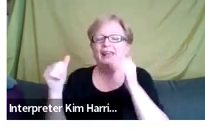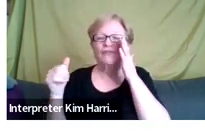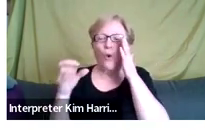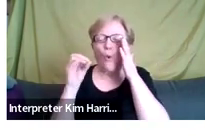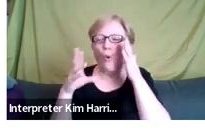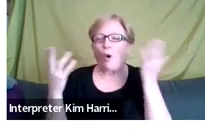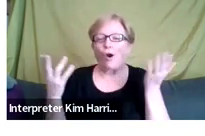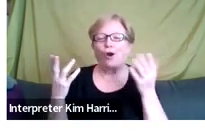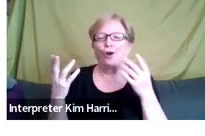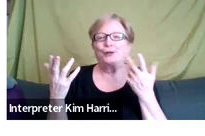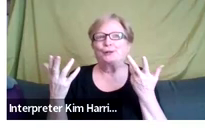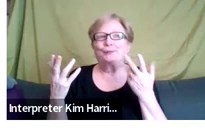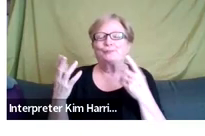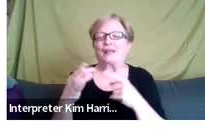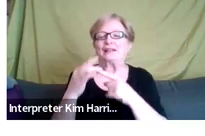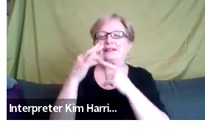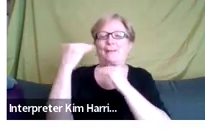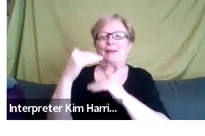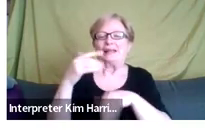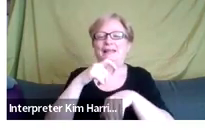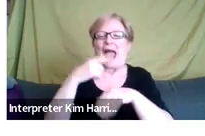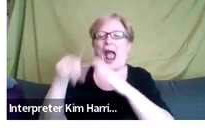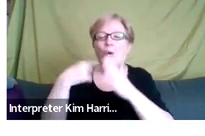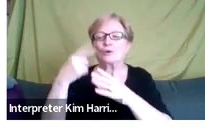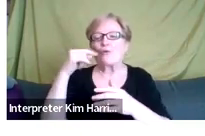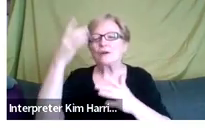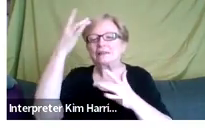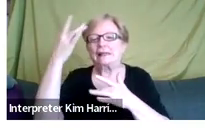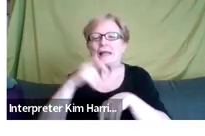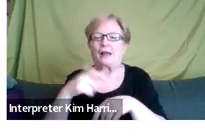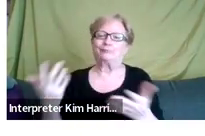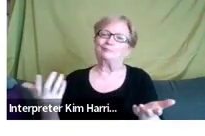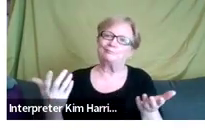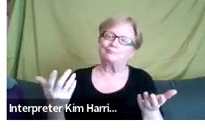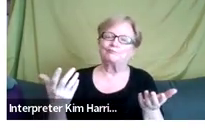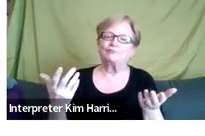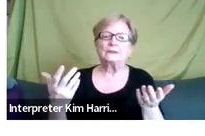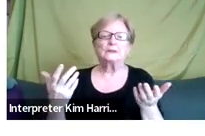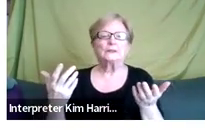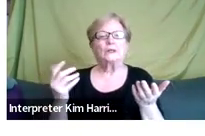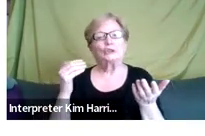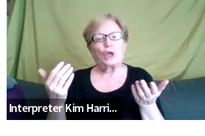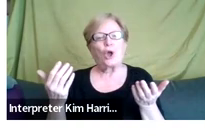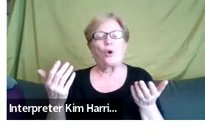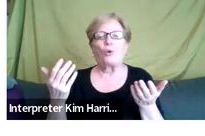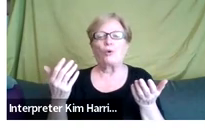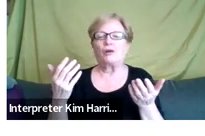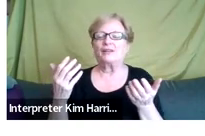a certain amount of hours for sick leave. And so, you know, that